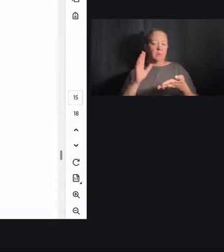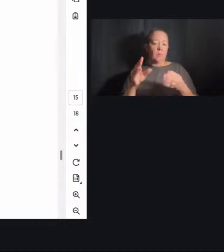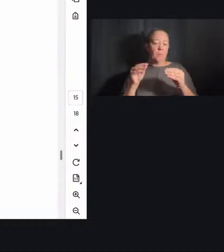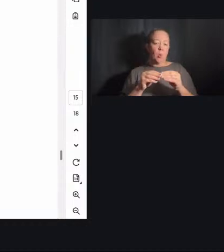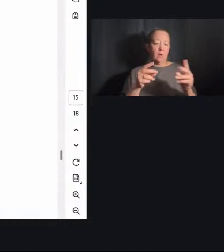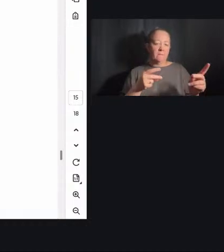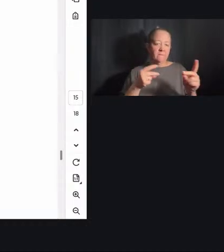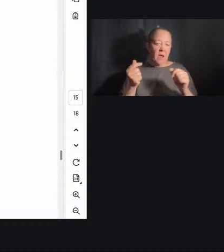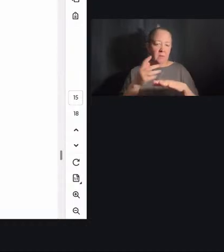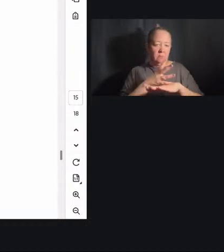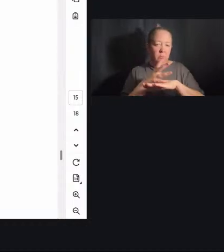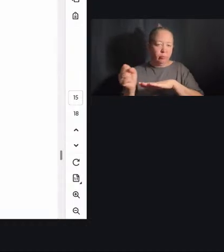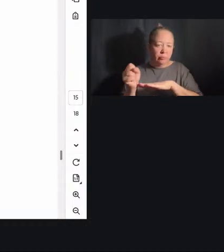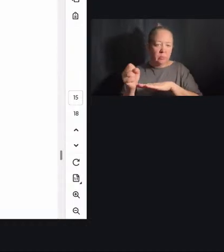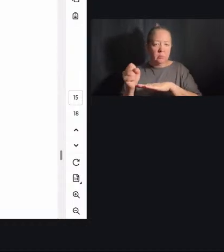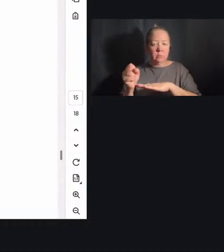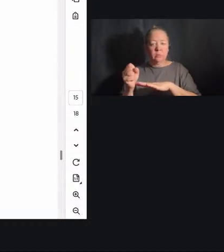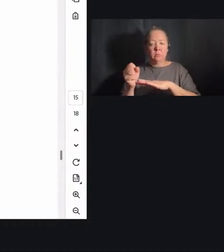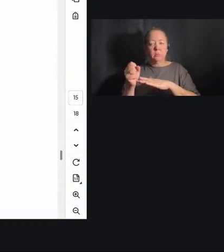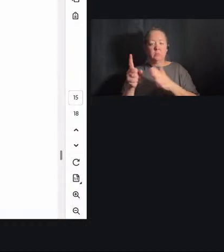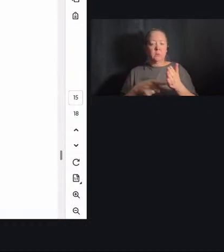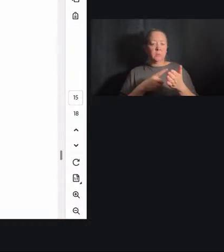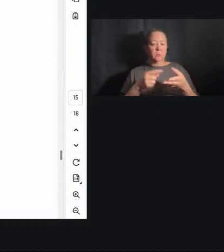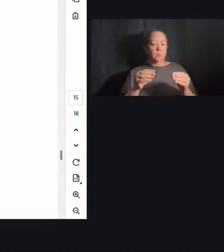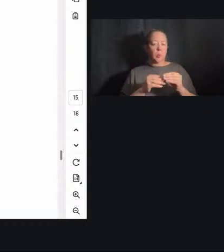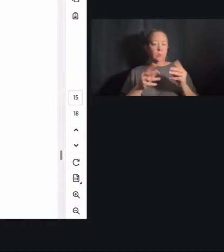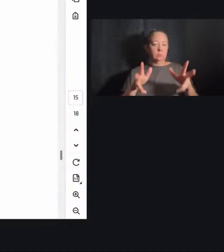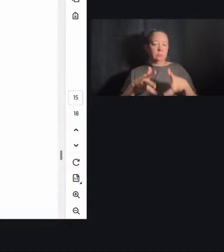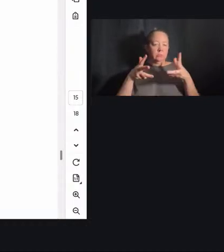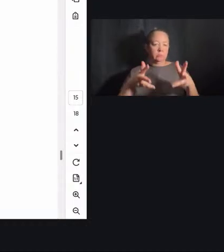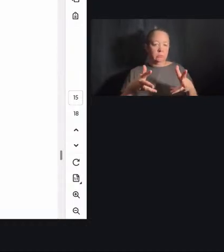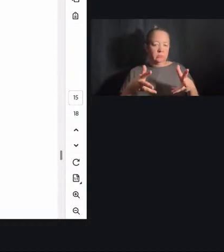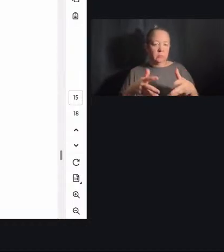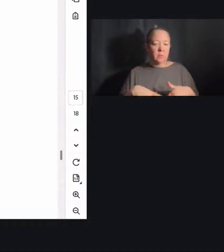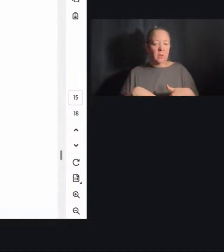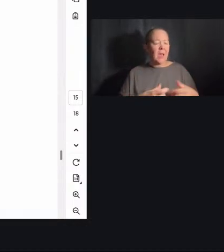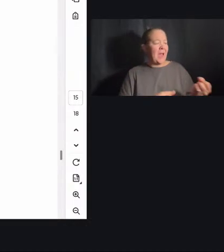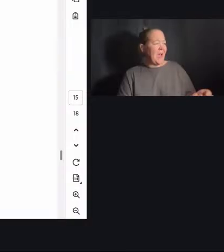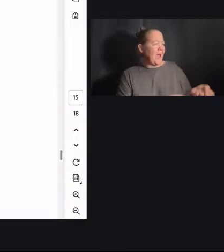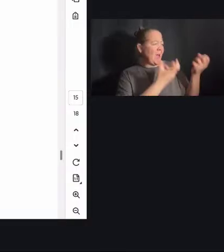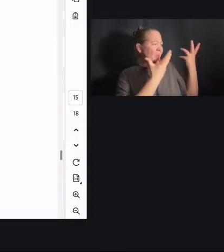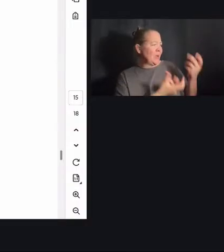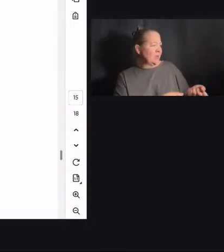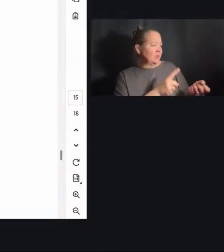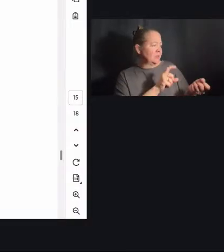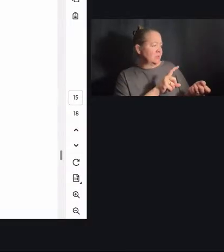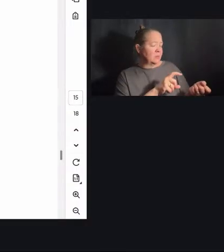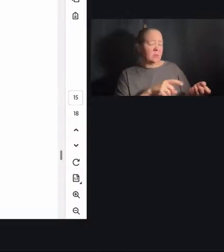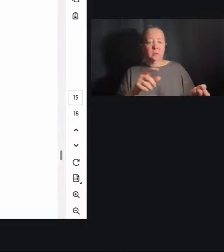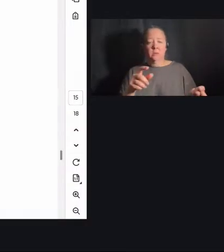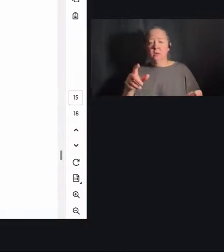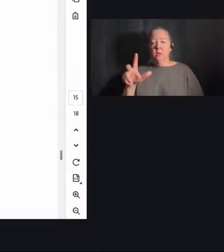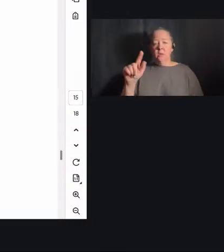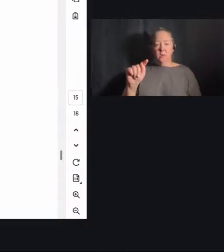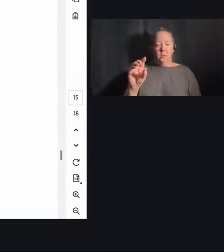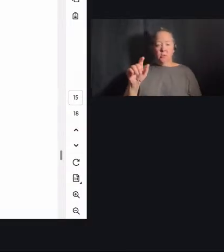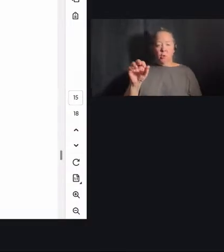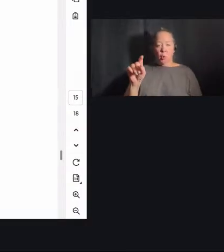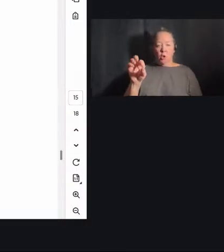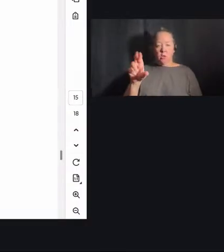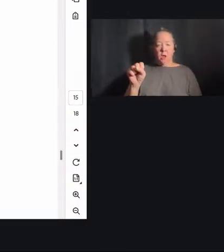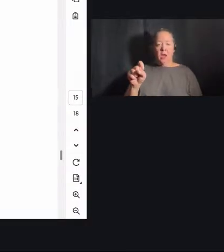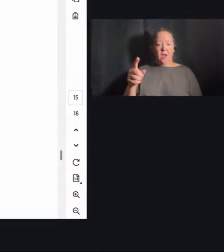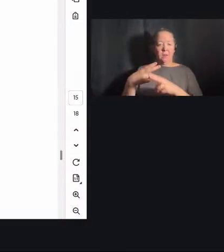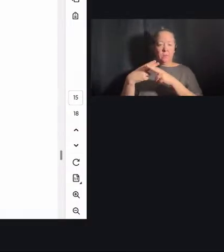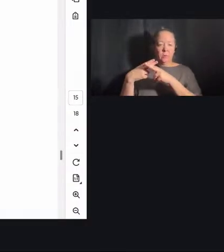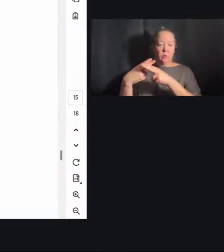room specifically for that. We're going to have And how them. much are the toters and the compost? The toters, well, the toters are for, I call them toters because they have